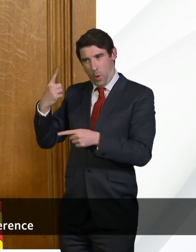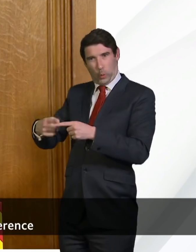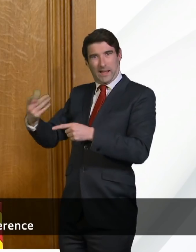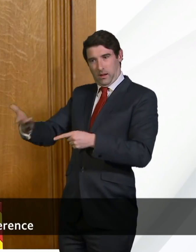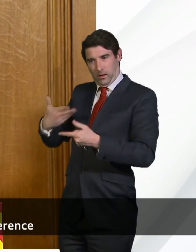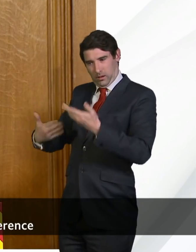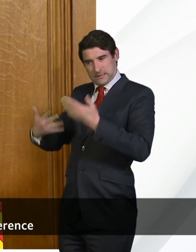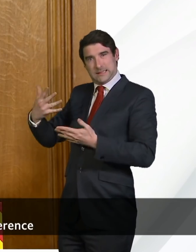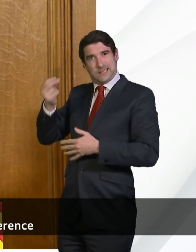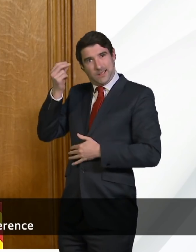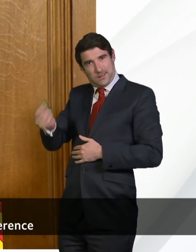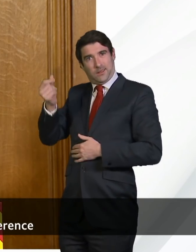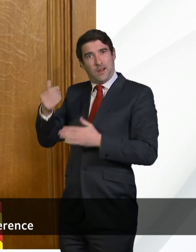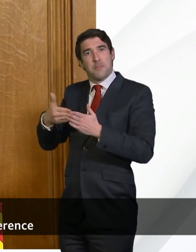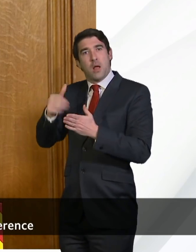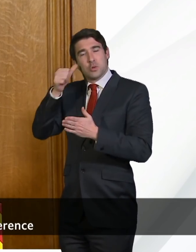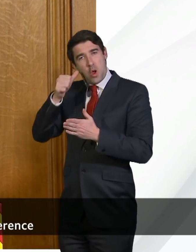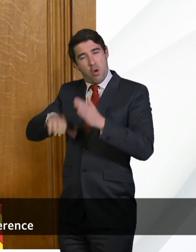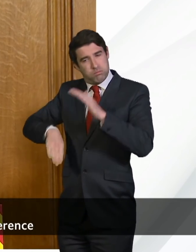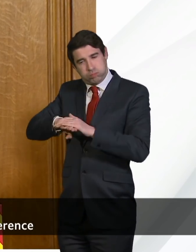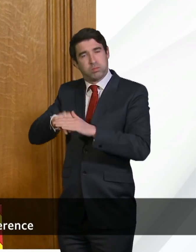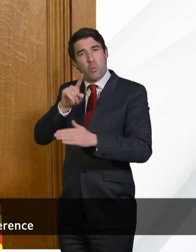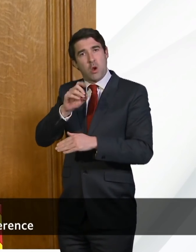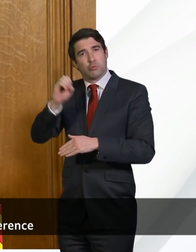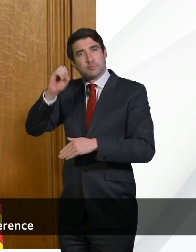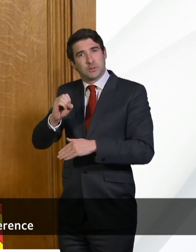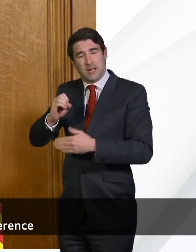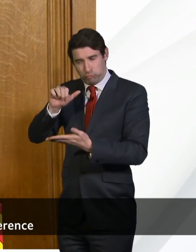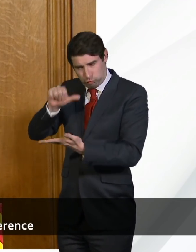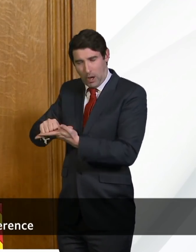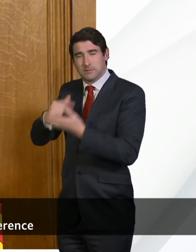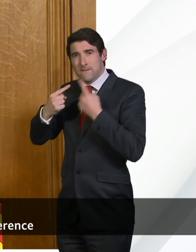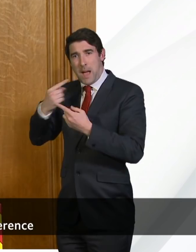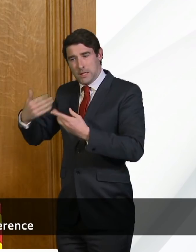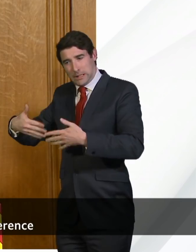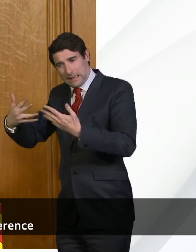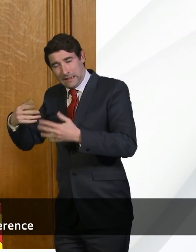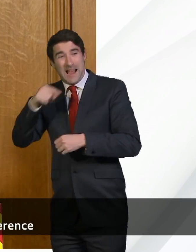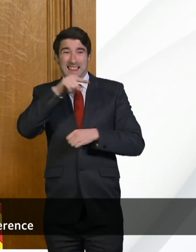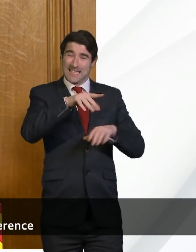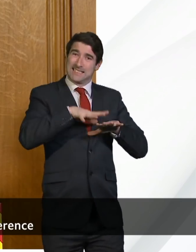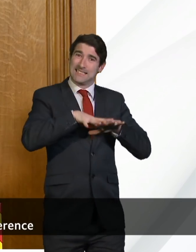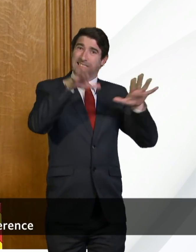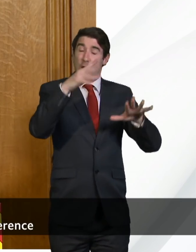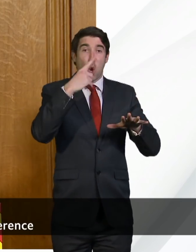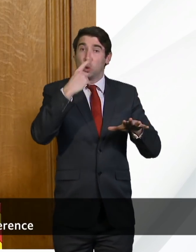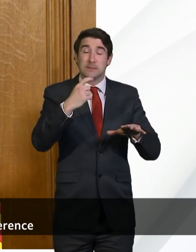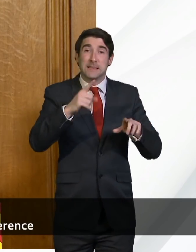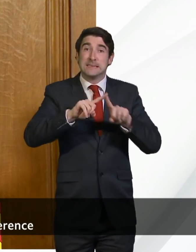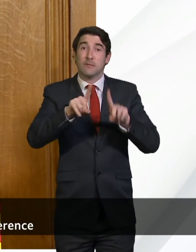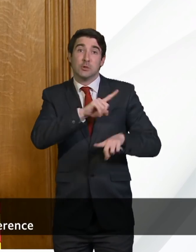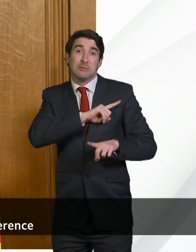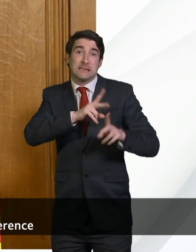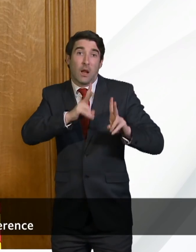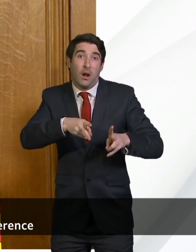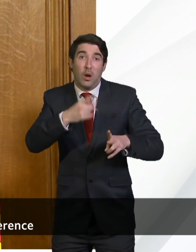ONS data extremely useful for looking at the wider picture, but the NHS data is more useful for us to make decisions day to day